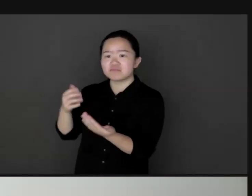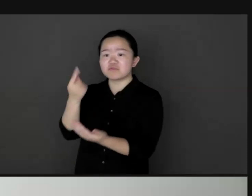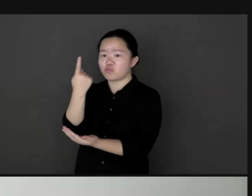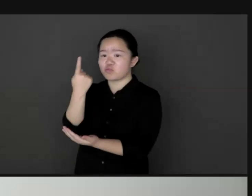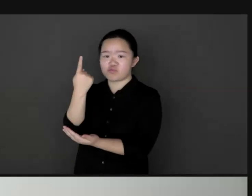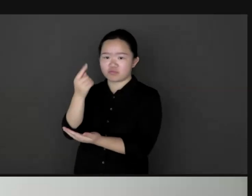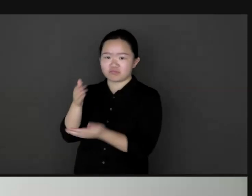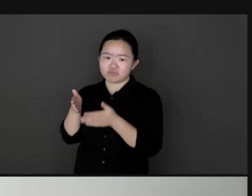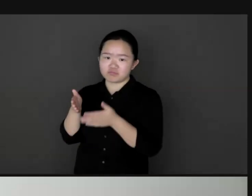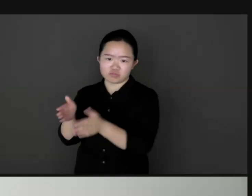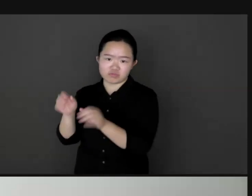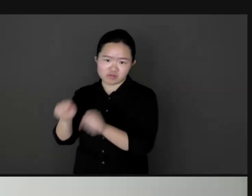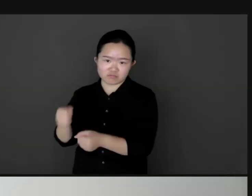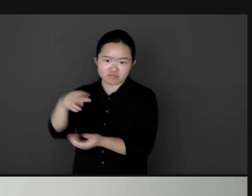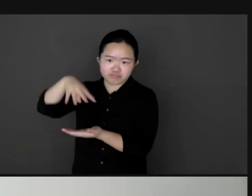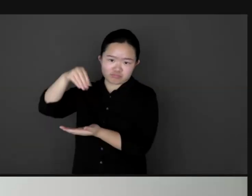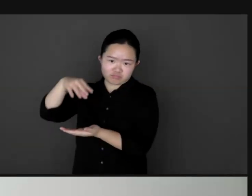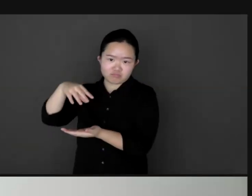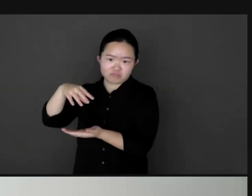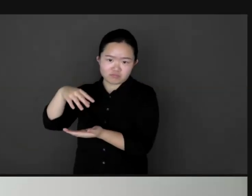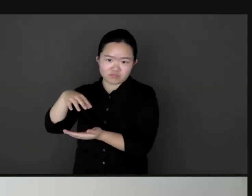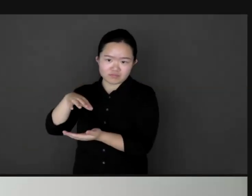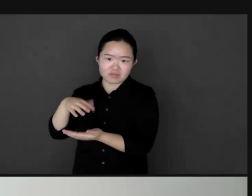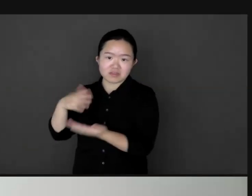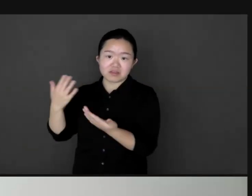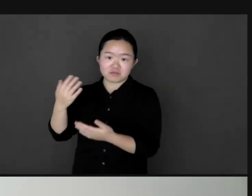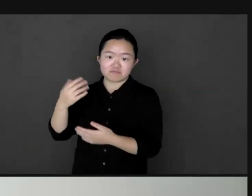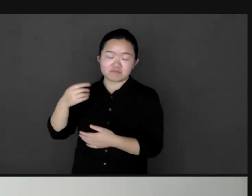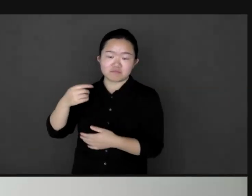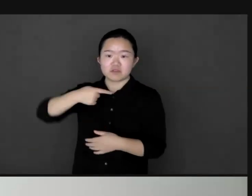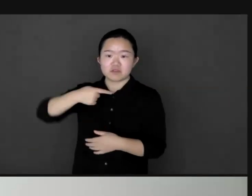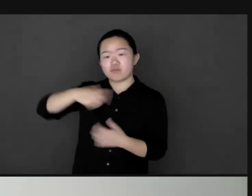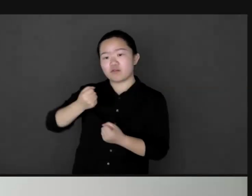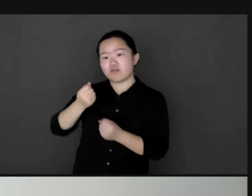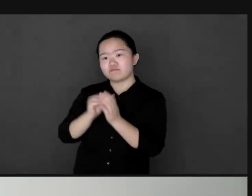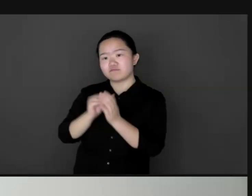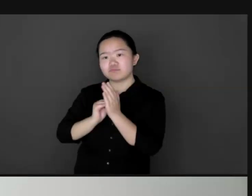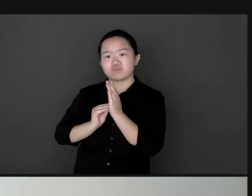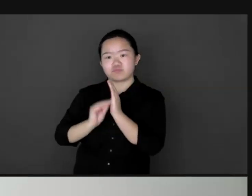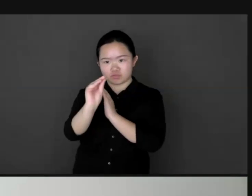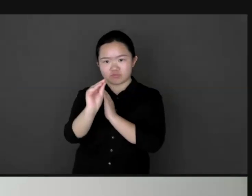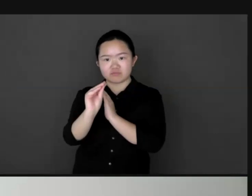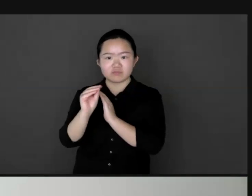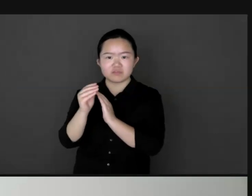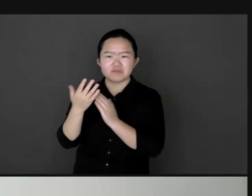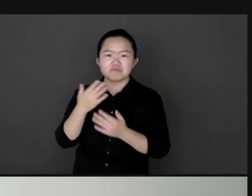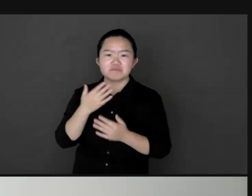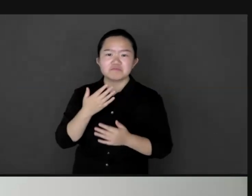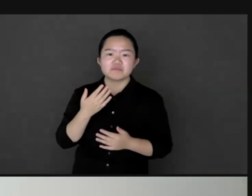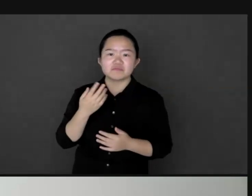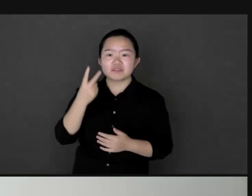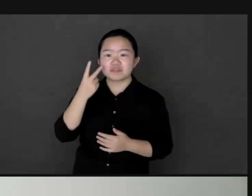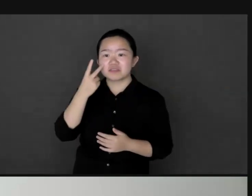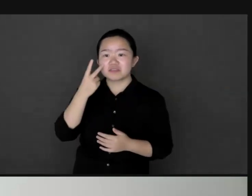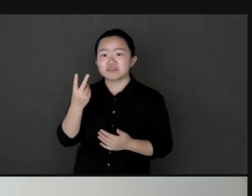really excluding people. So I don't see that apps are better. I see that apps normally are